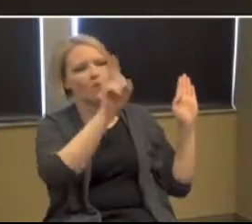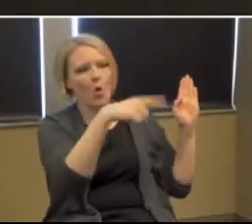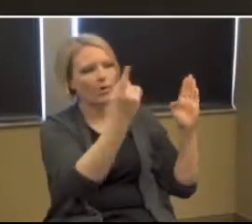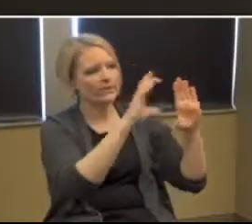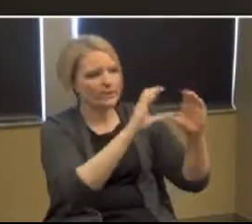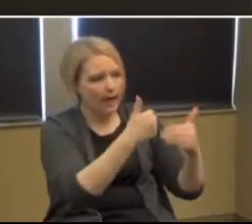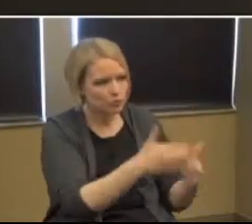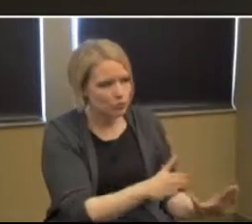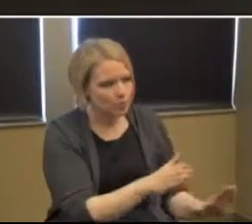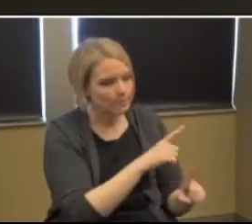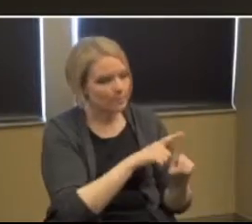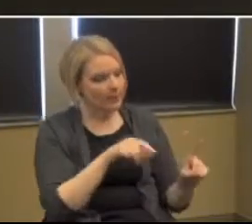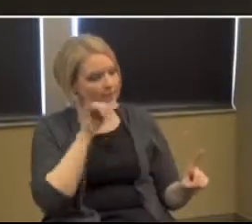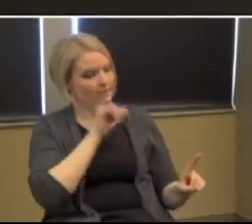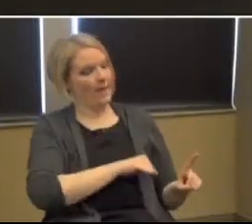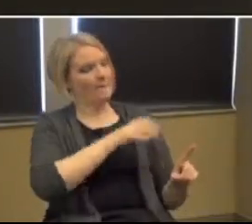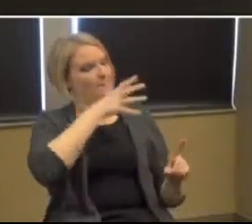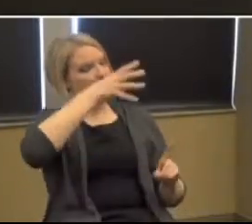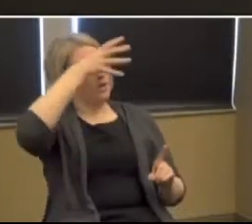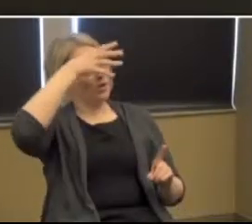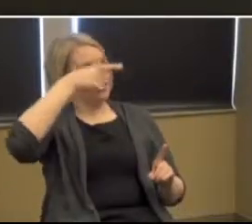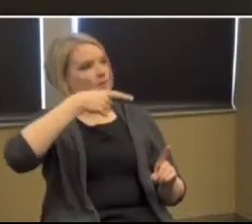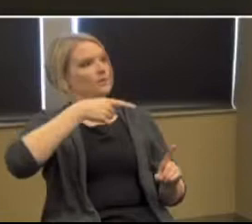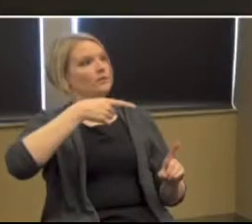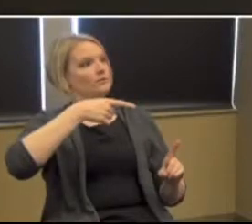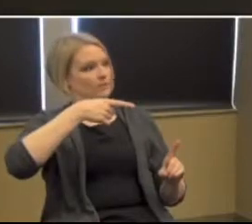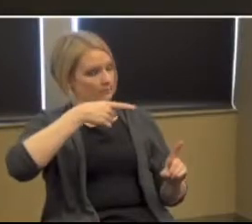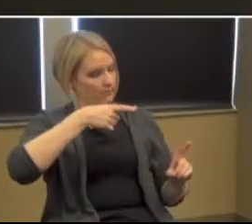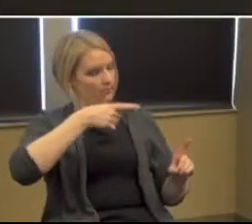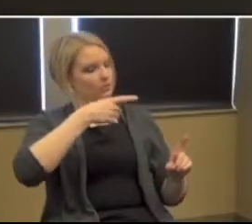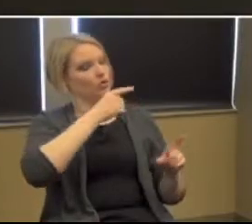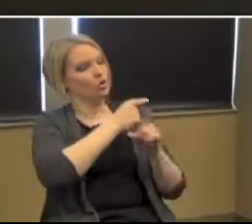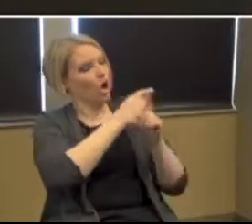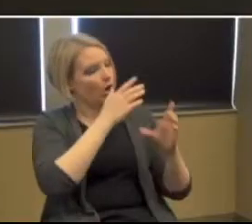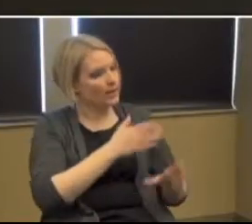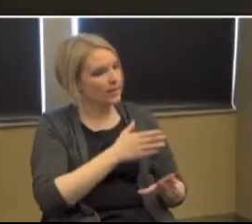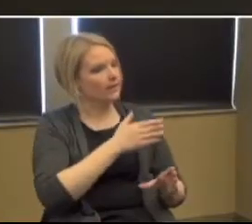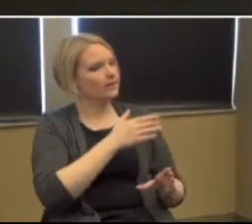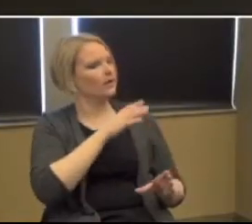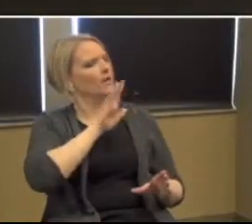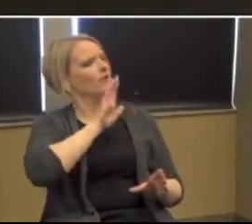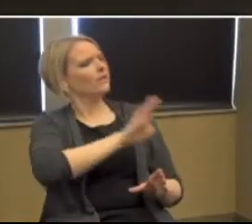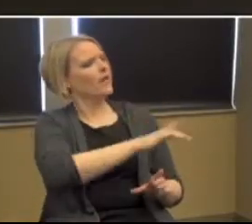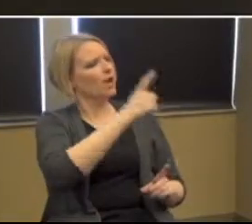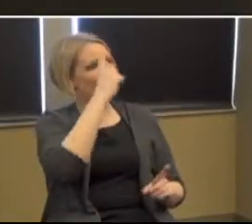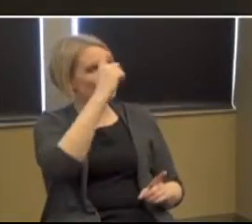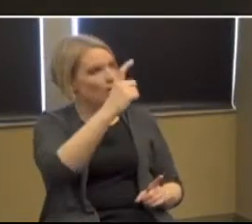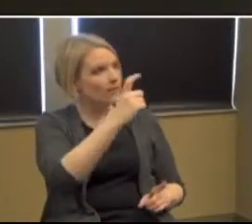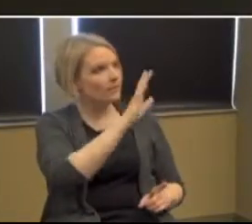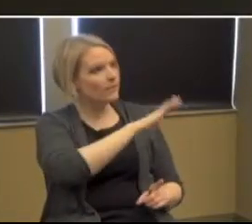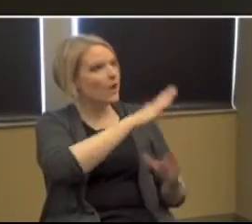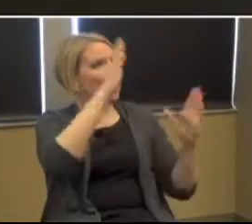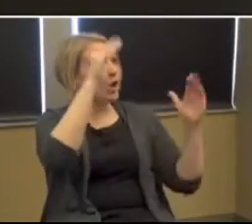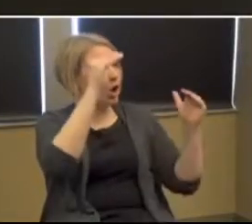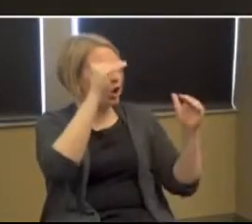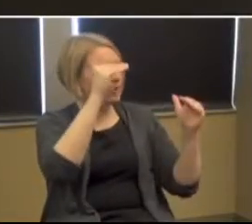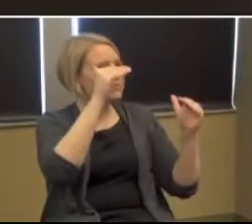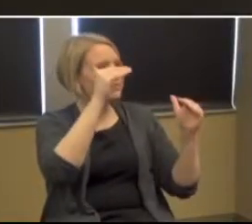the goals that this parent or these sets of parents or guardians may have for your